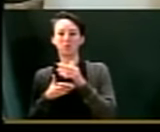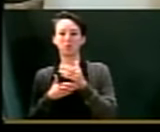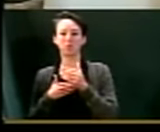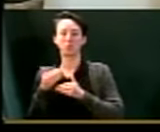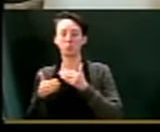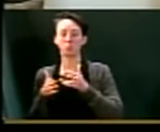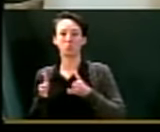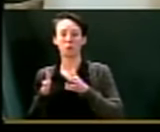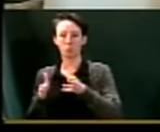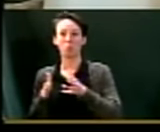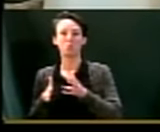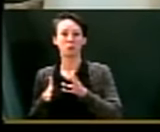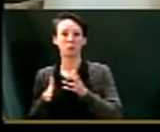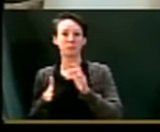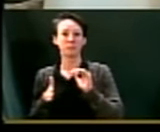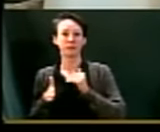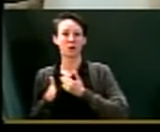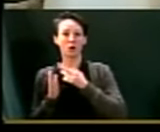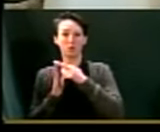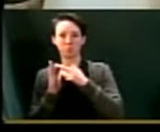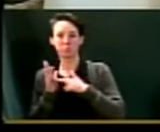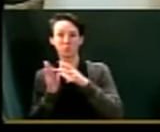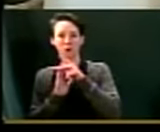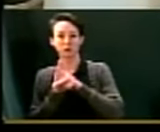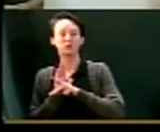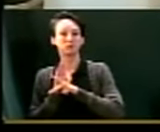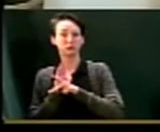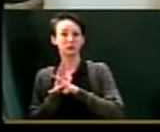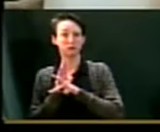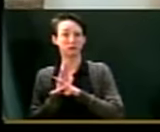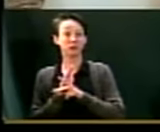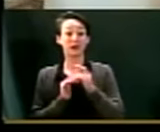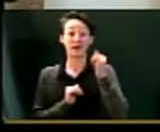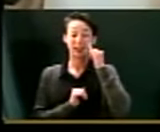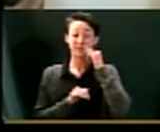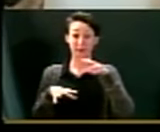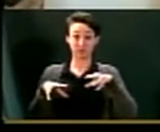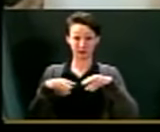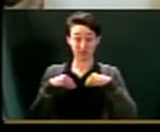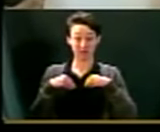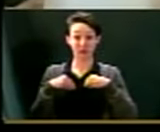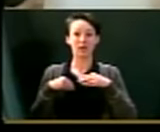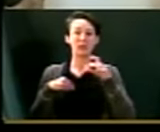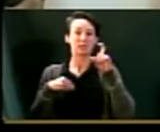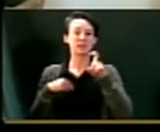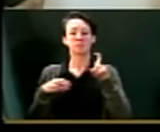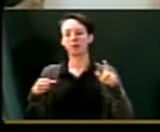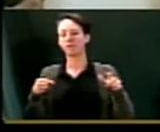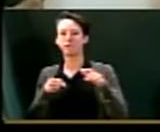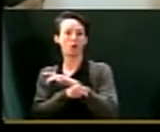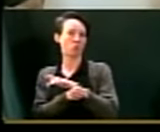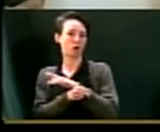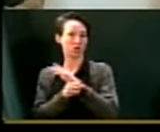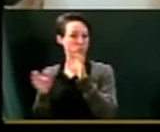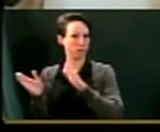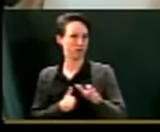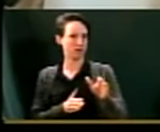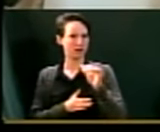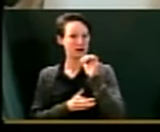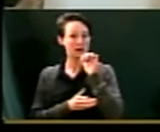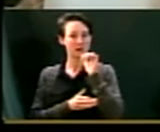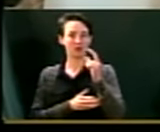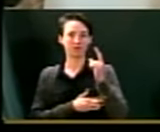to adopt a strategic plan, it needs to be a complete strategic plan when it's adopted. If this is going